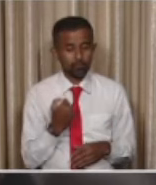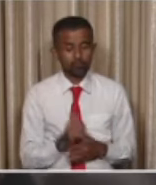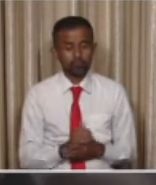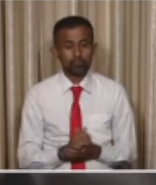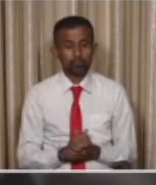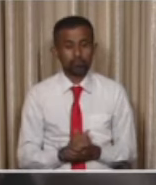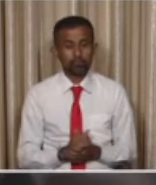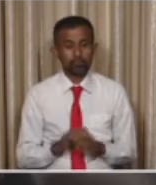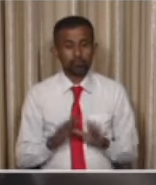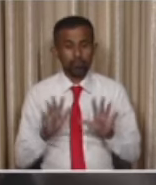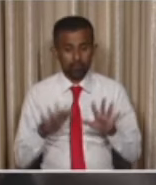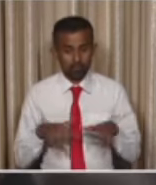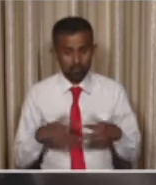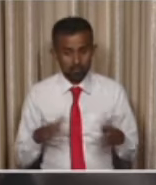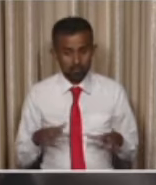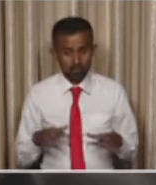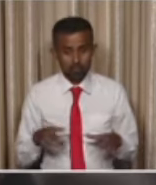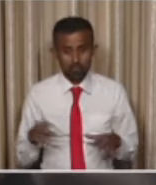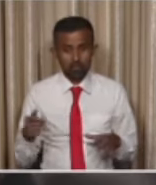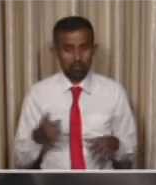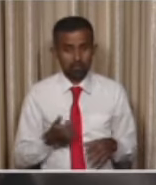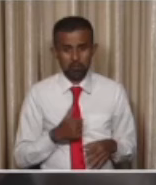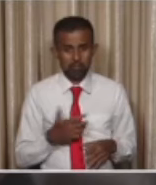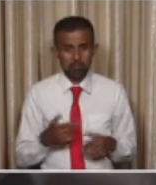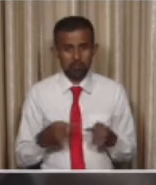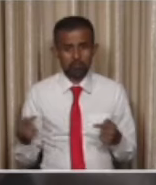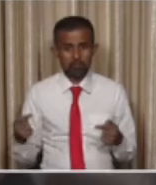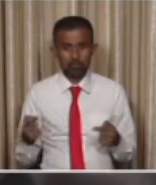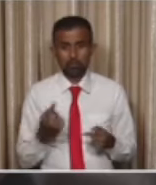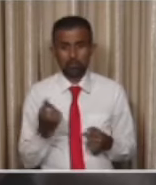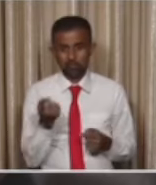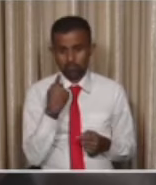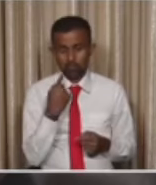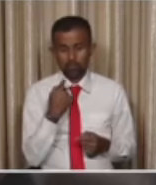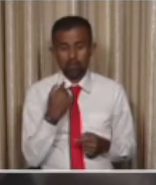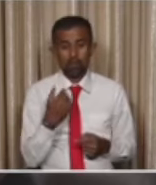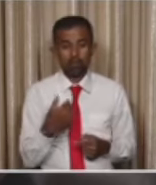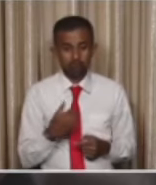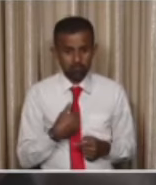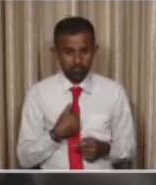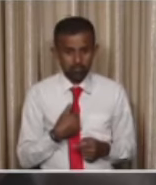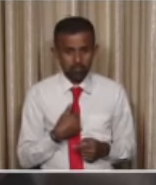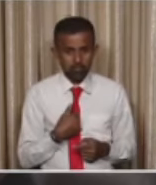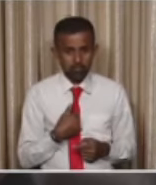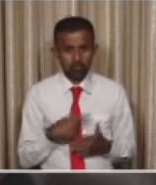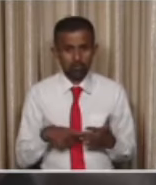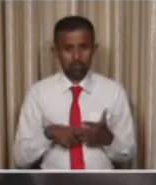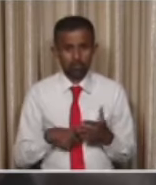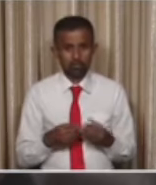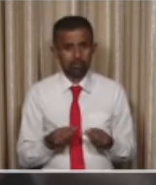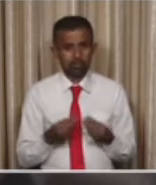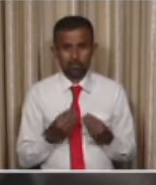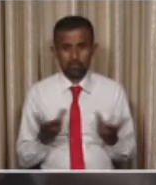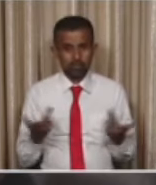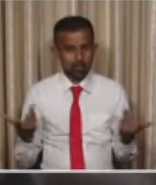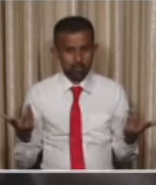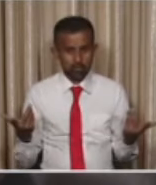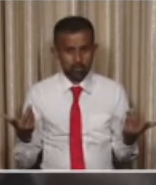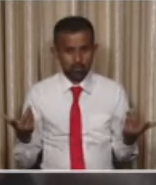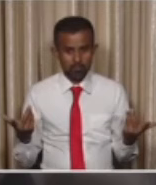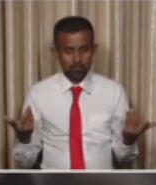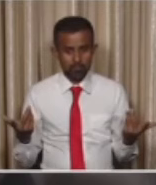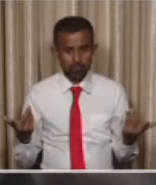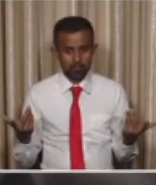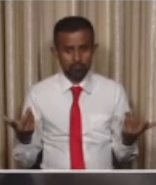accepted. So it was accepted wholeheartedly without a division. That's what our central committee